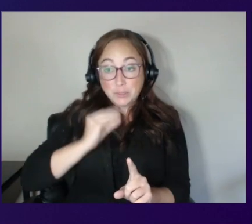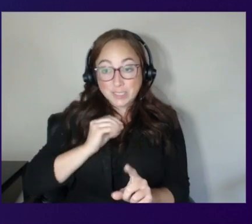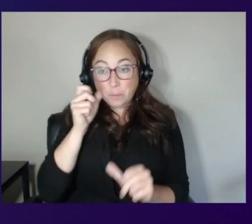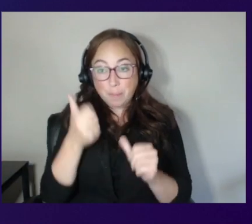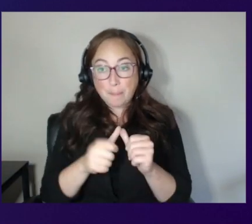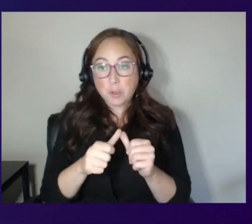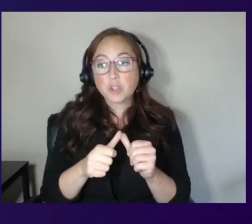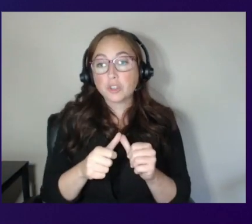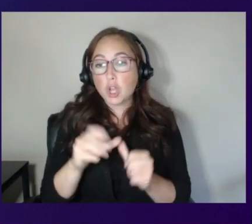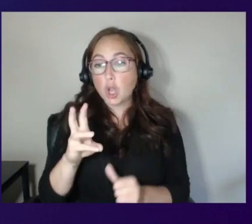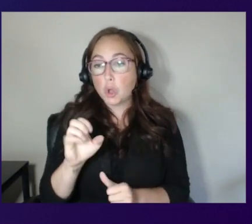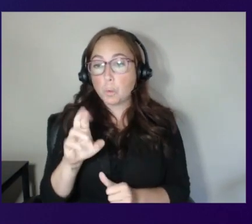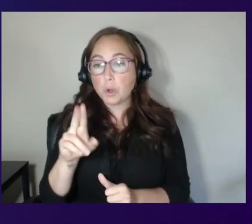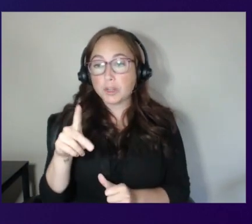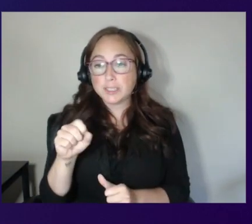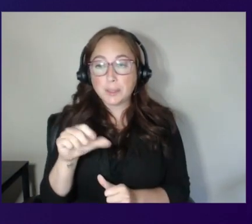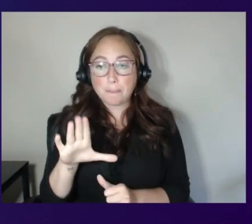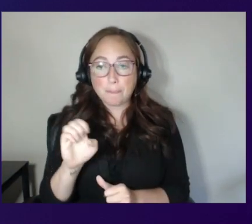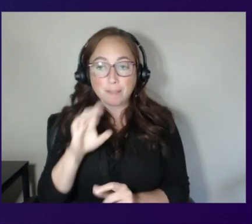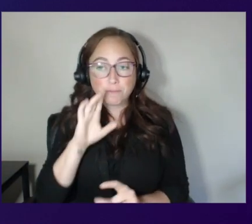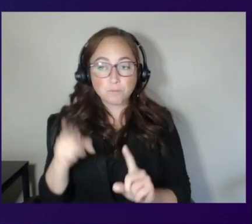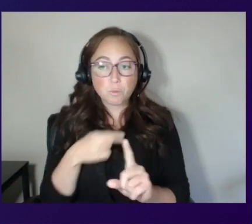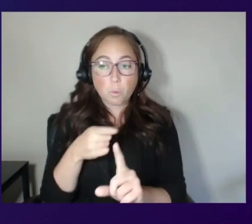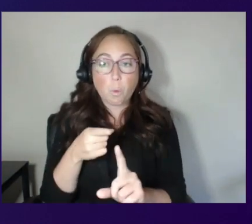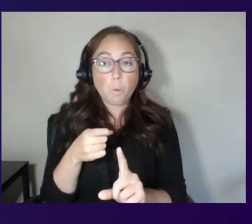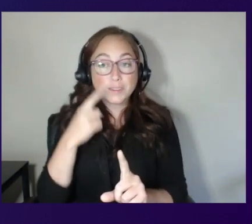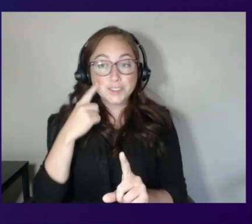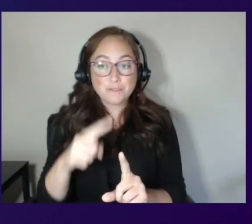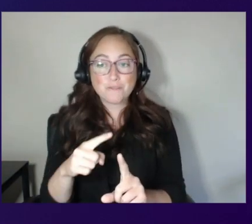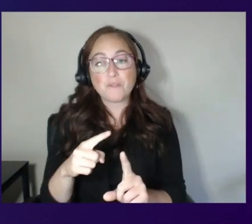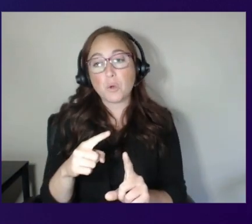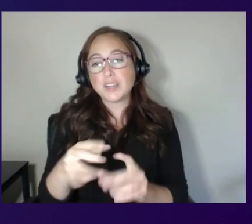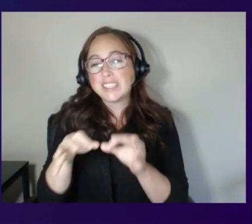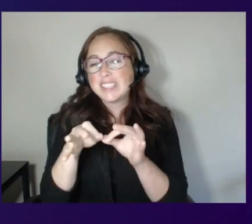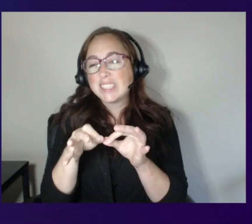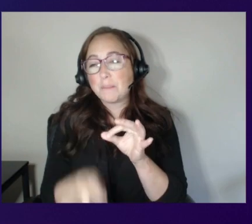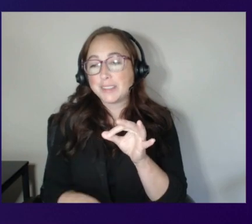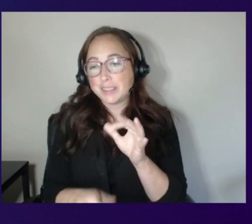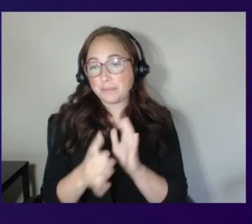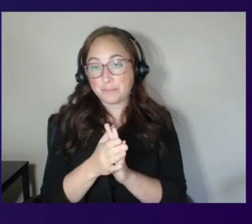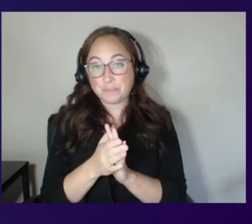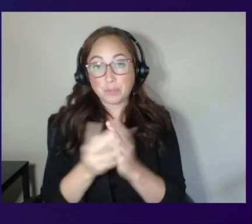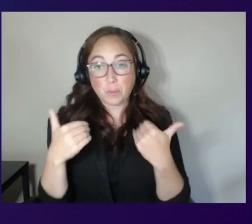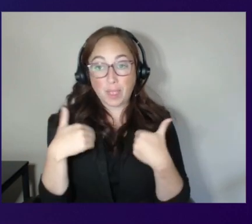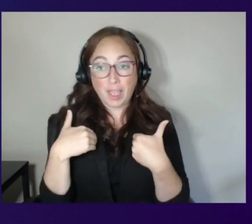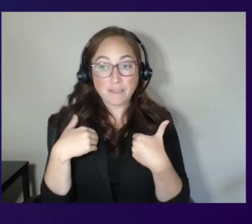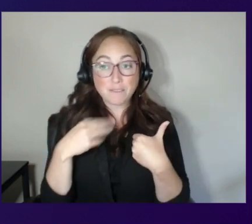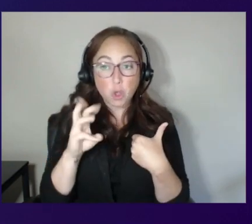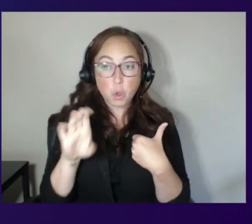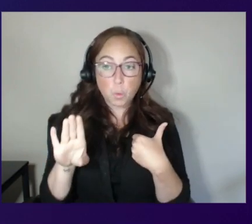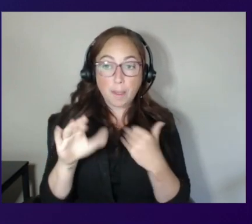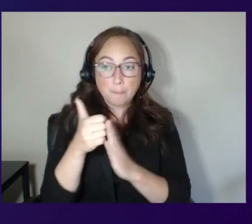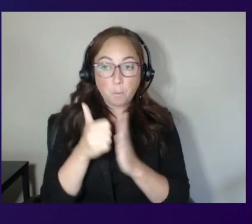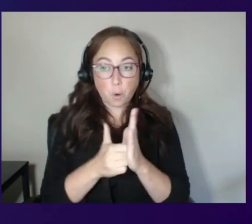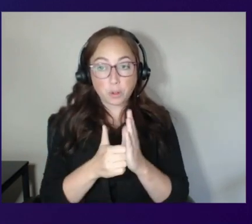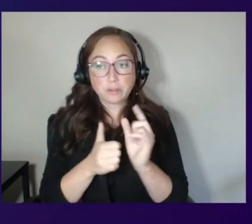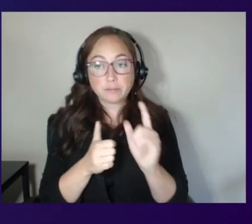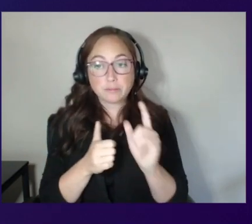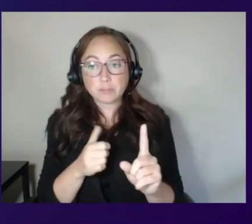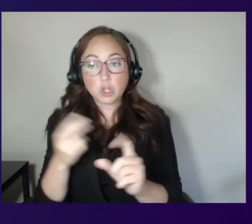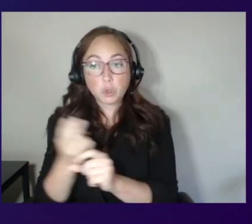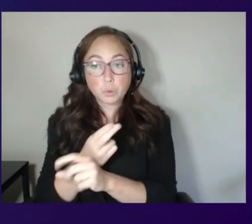make things super simple, essentially set it and forget it. So here in the console, you've got a Workspaces web portal. You go to the user setting